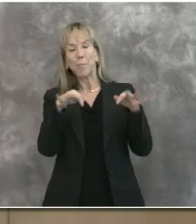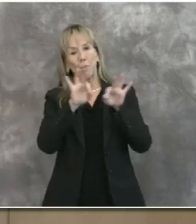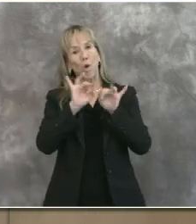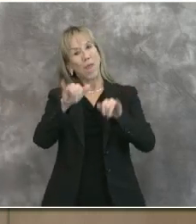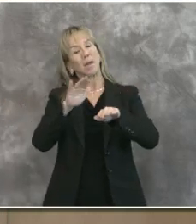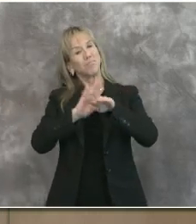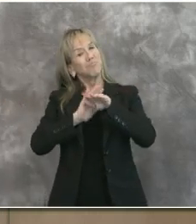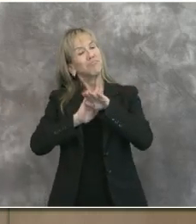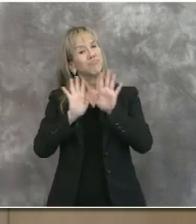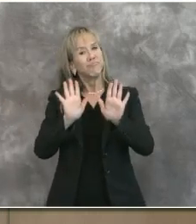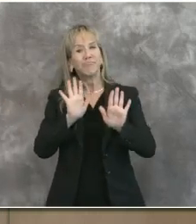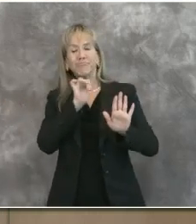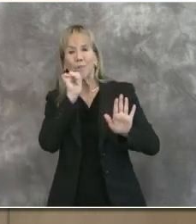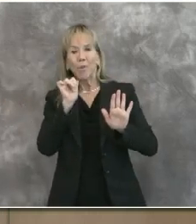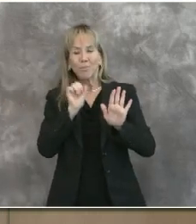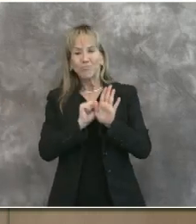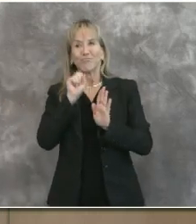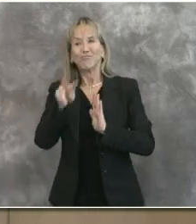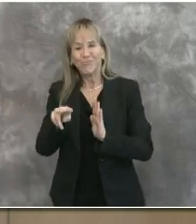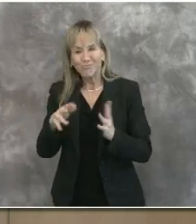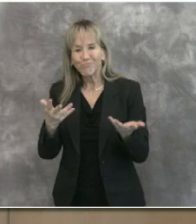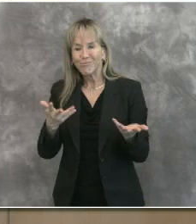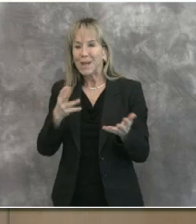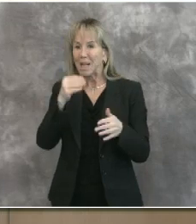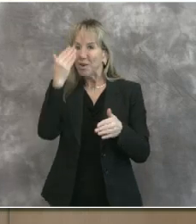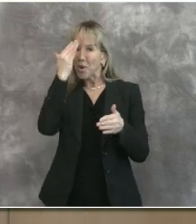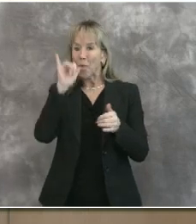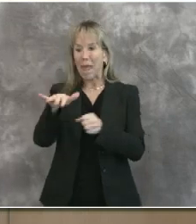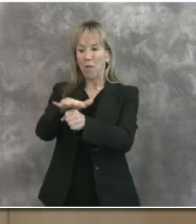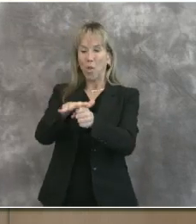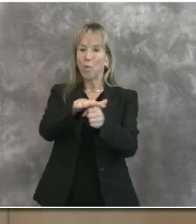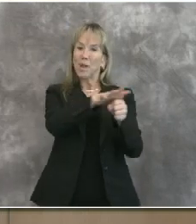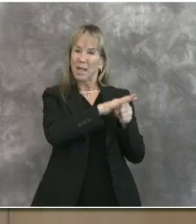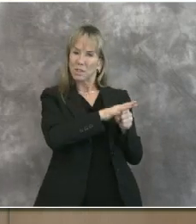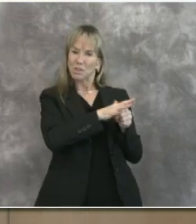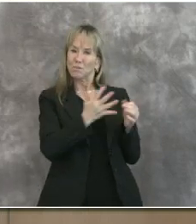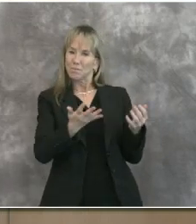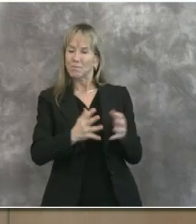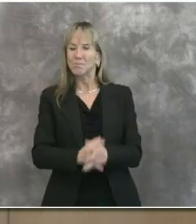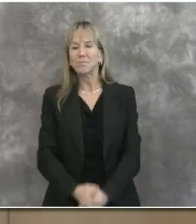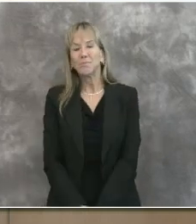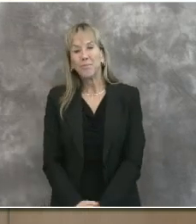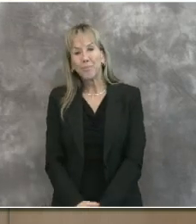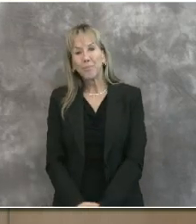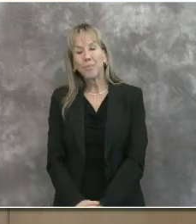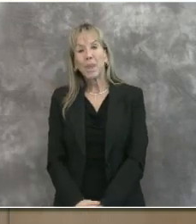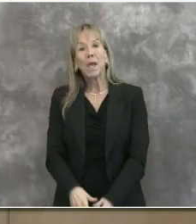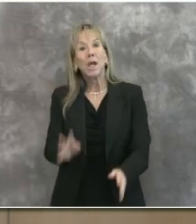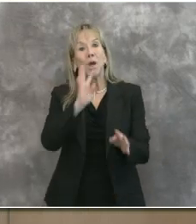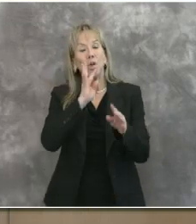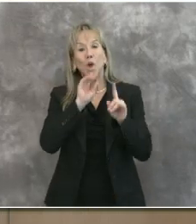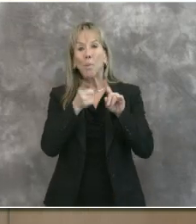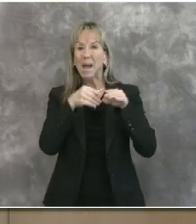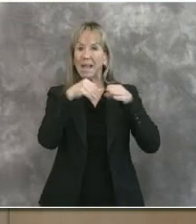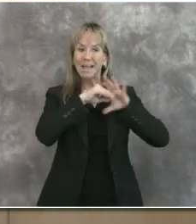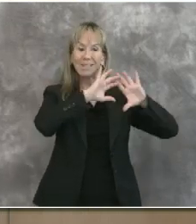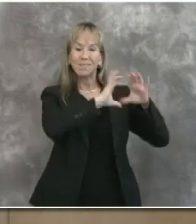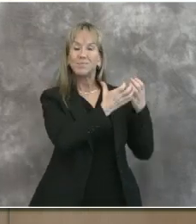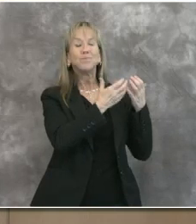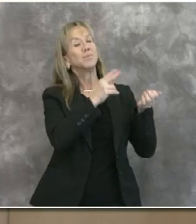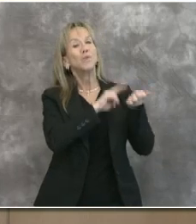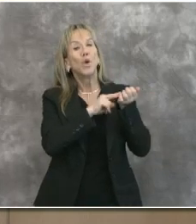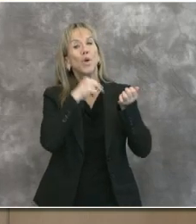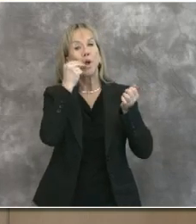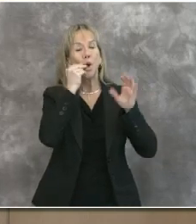caveats in mind, you can then compare one location with another. Regarding outbreaks in congregate and community